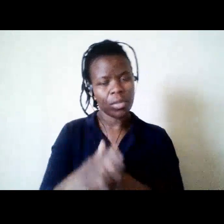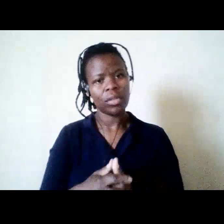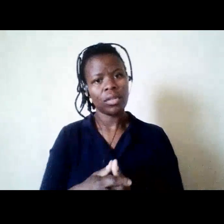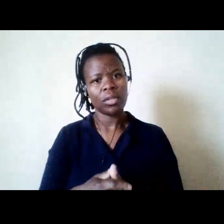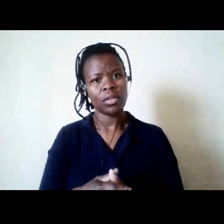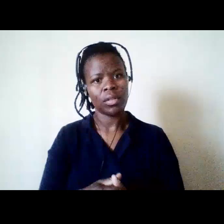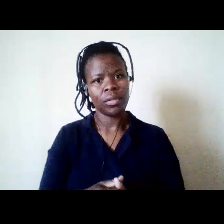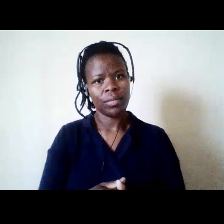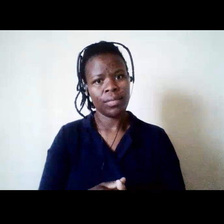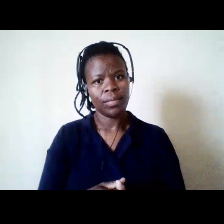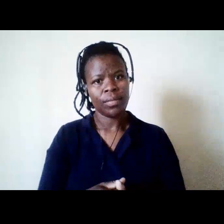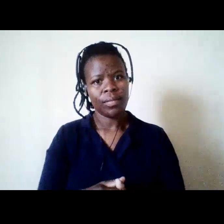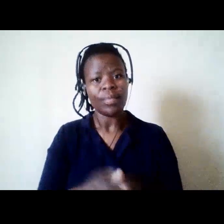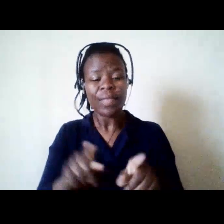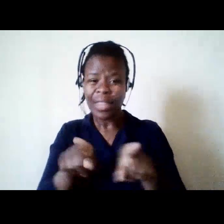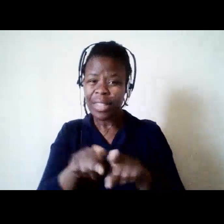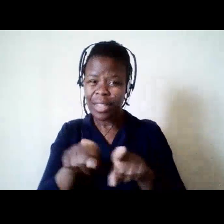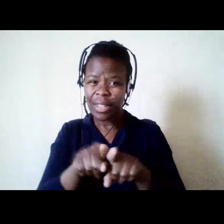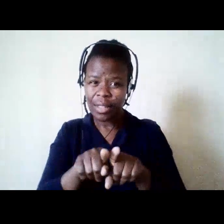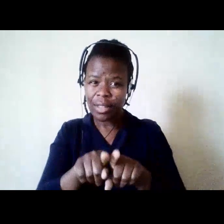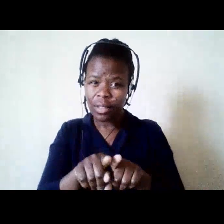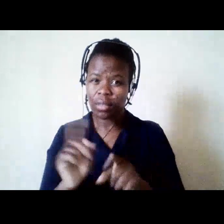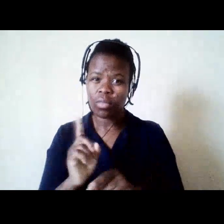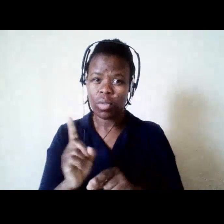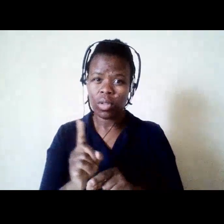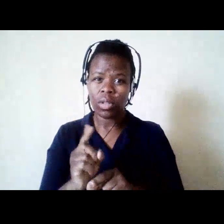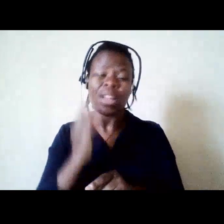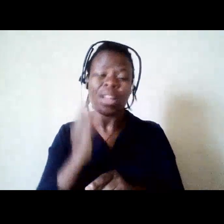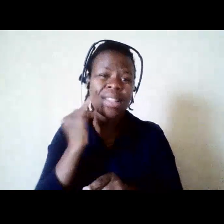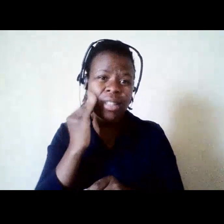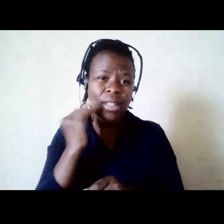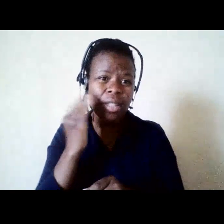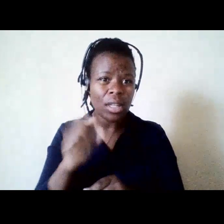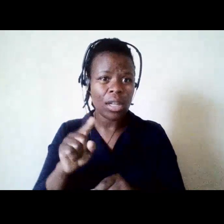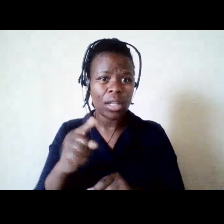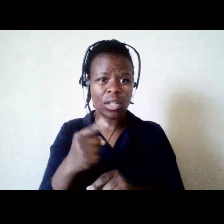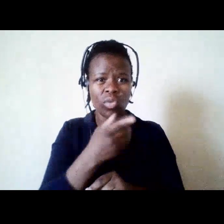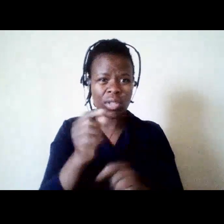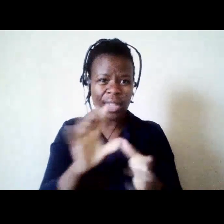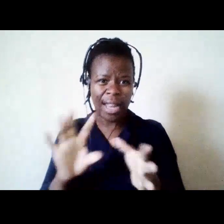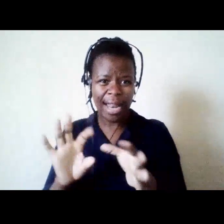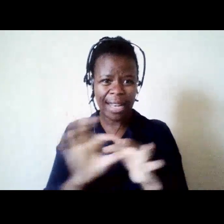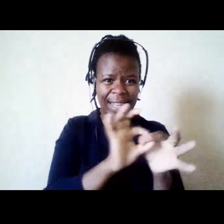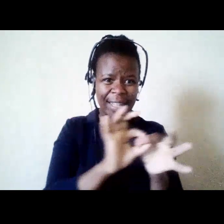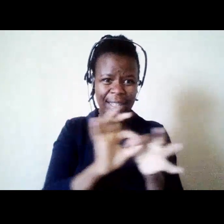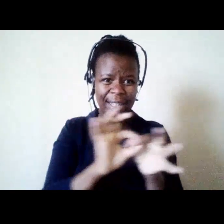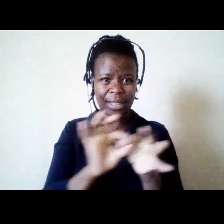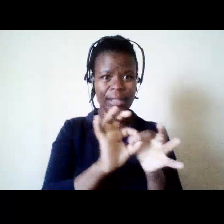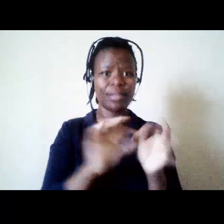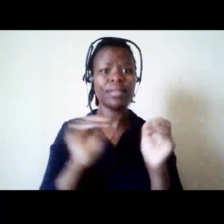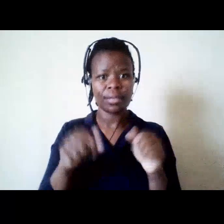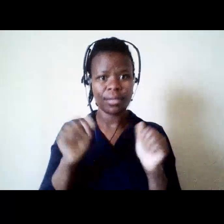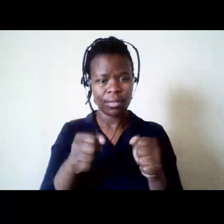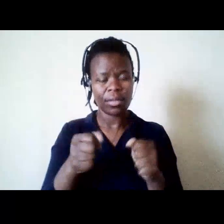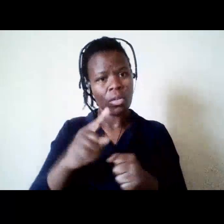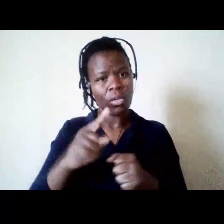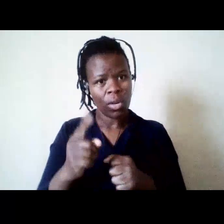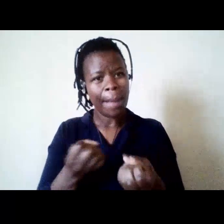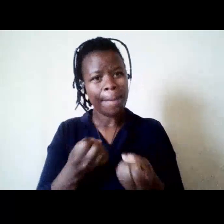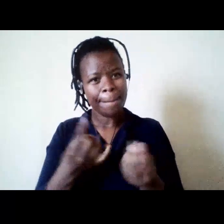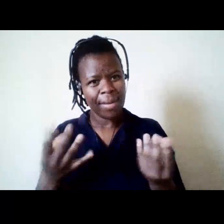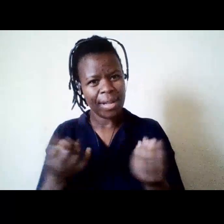and Chantal is talking, these things are linked. These things are linked. Yeah. When you look at it, you know that it stems from multiple levels, and then the